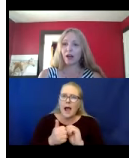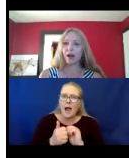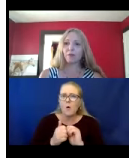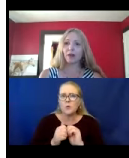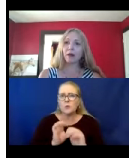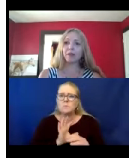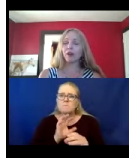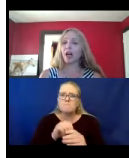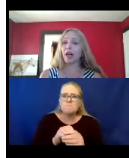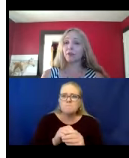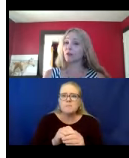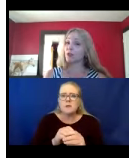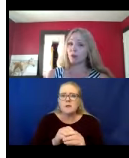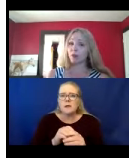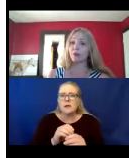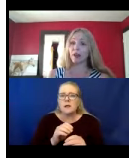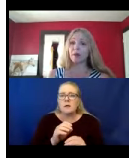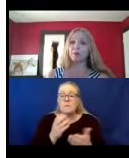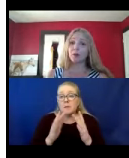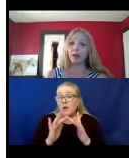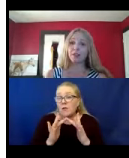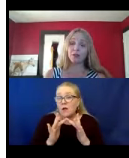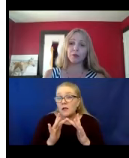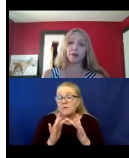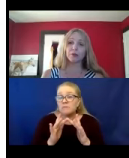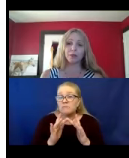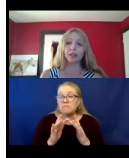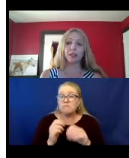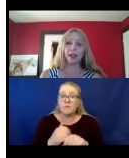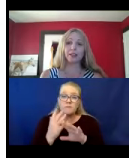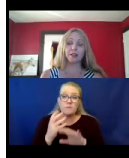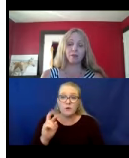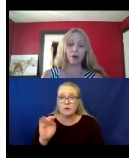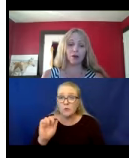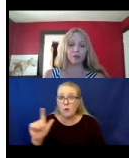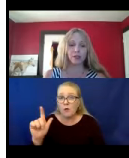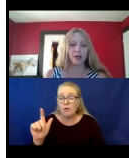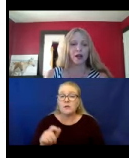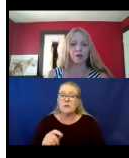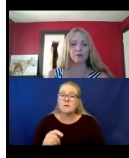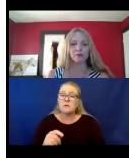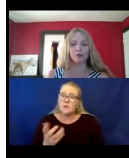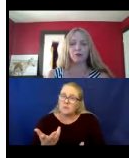involved. That might be online or virtual. So that might be a way to stimulate that and get involved.